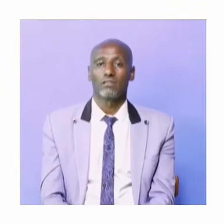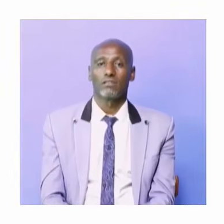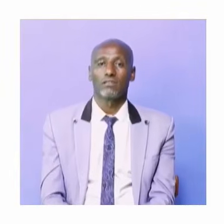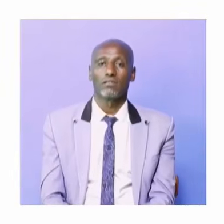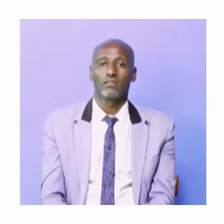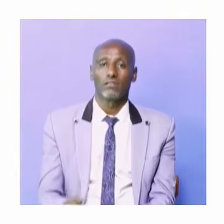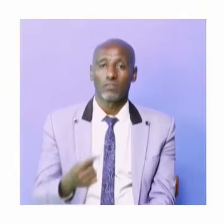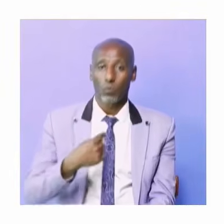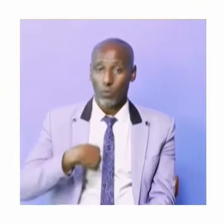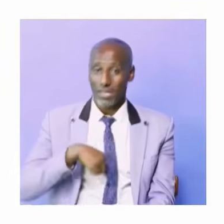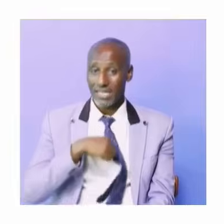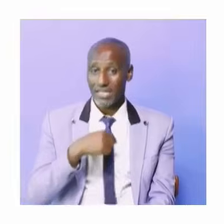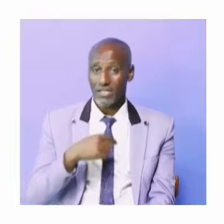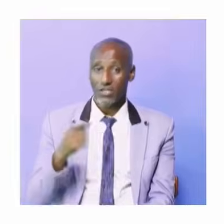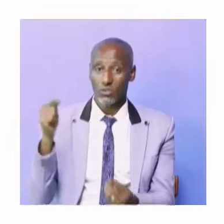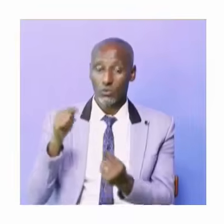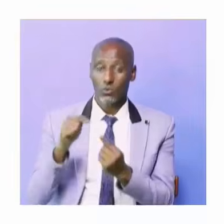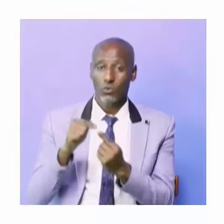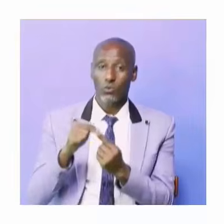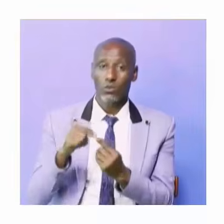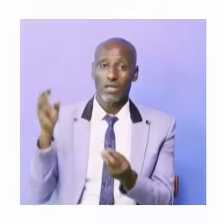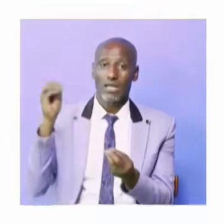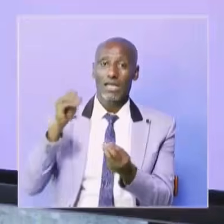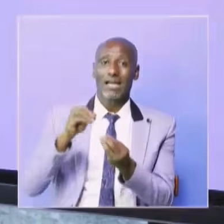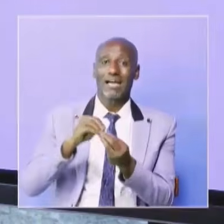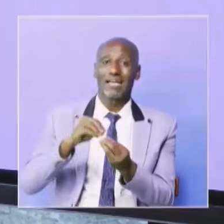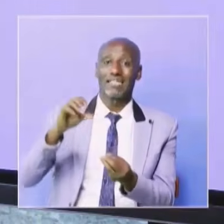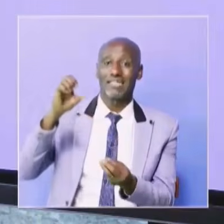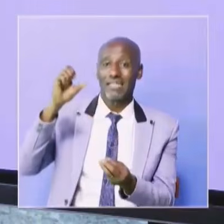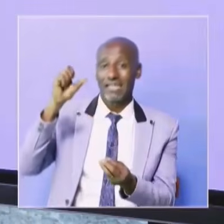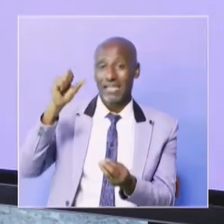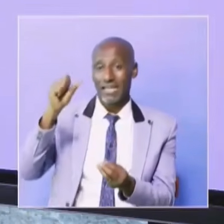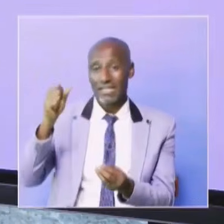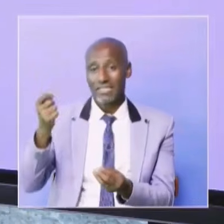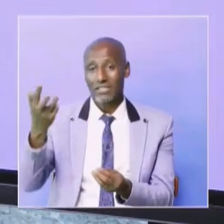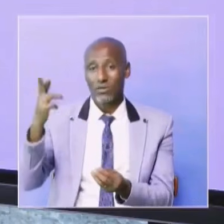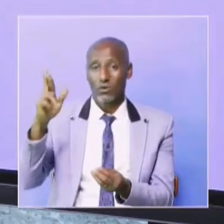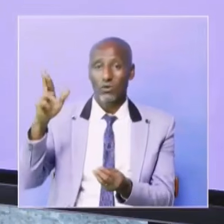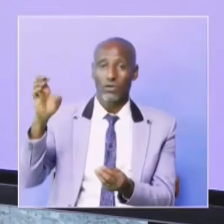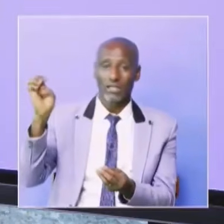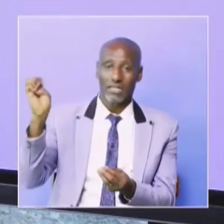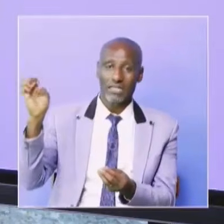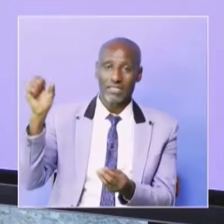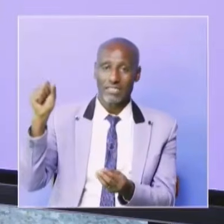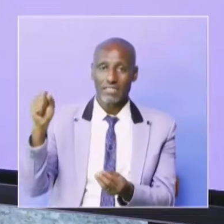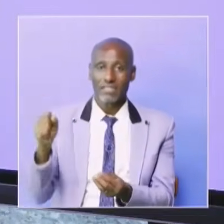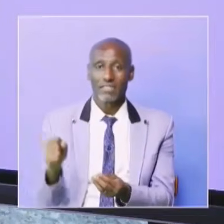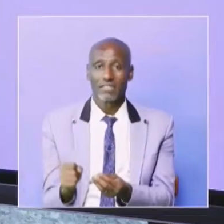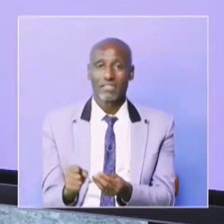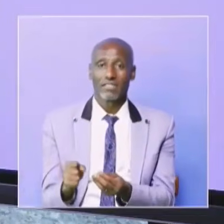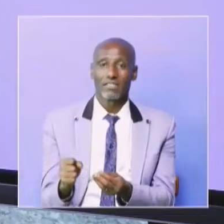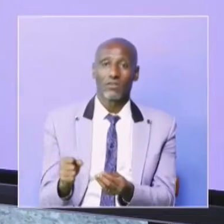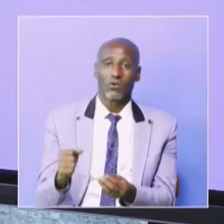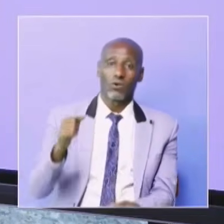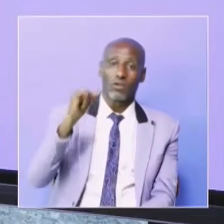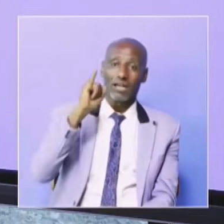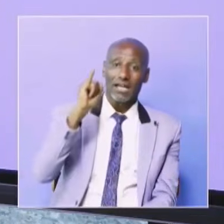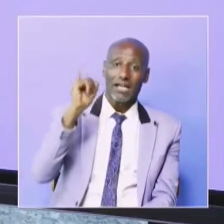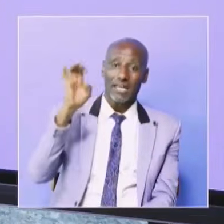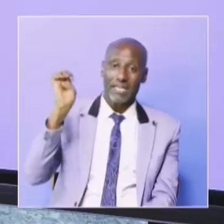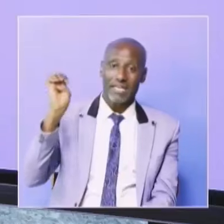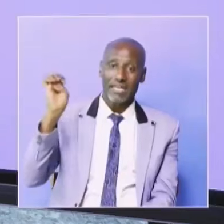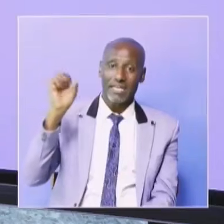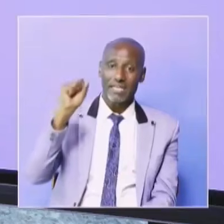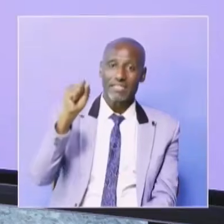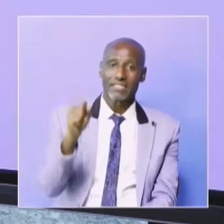we need to add S or ES. I am sure you know when to add S or when to add ES or IES, right?